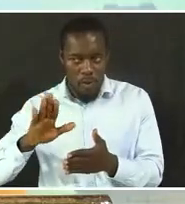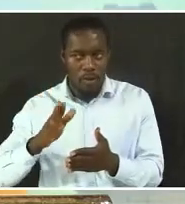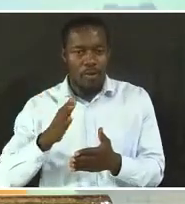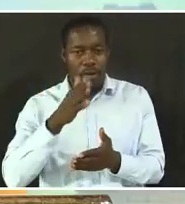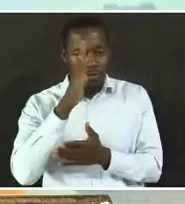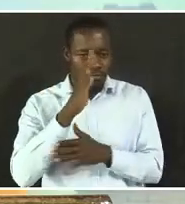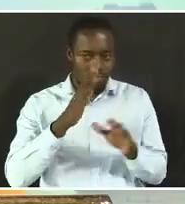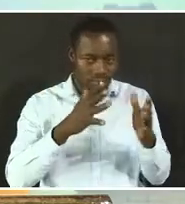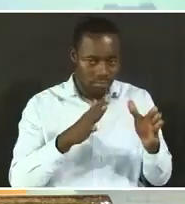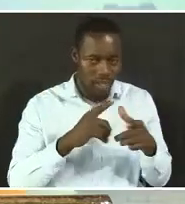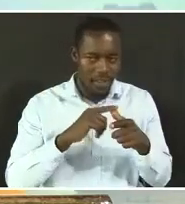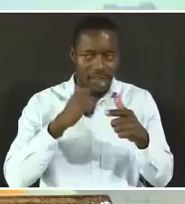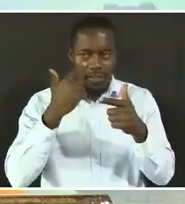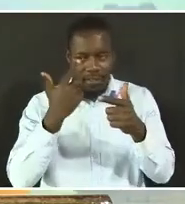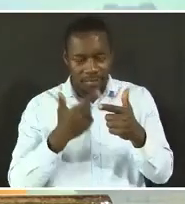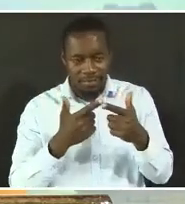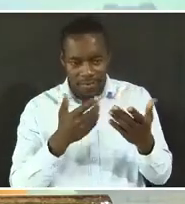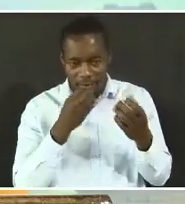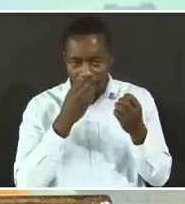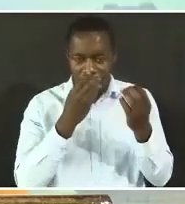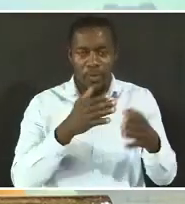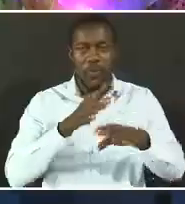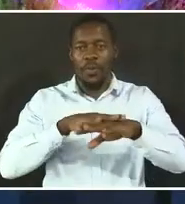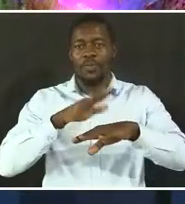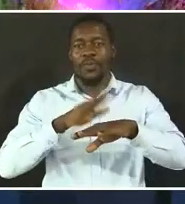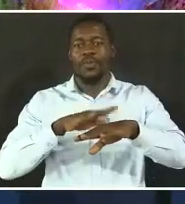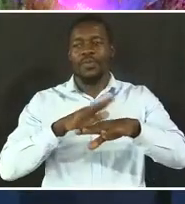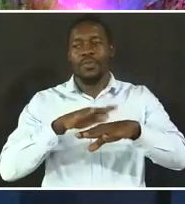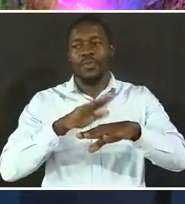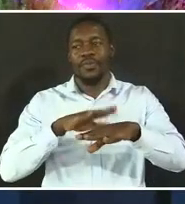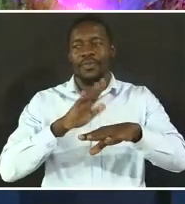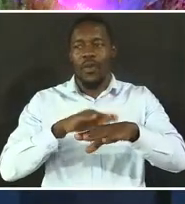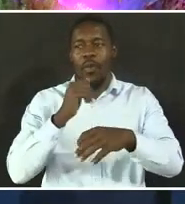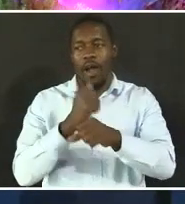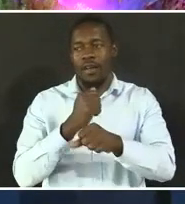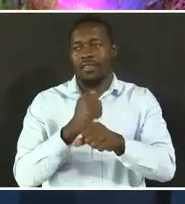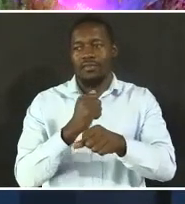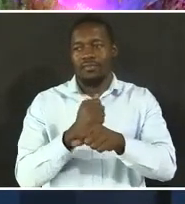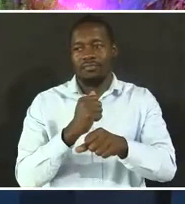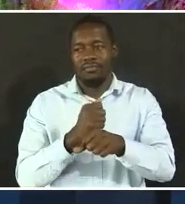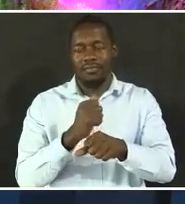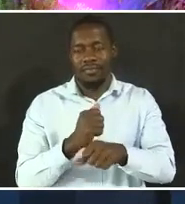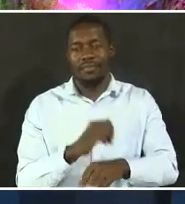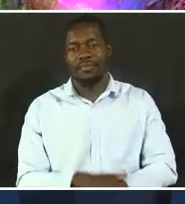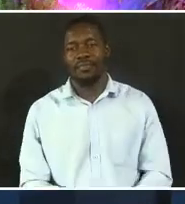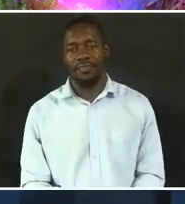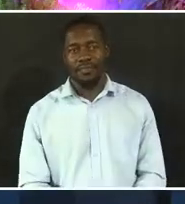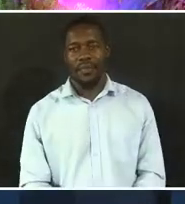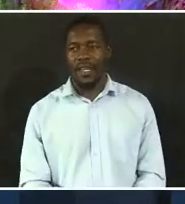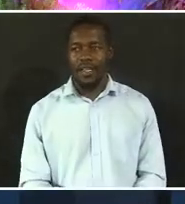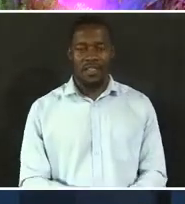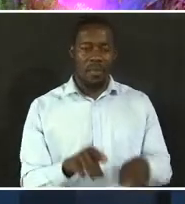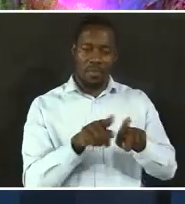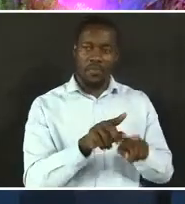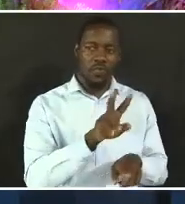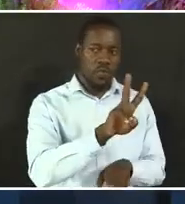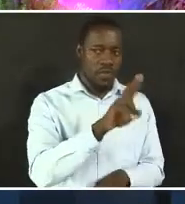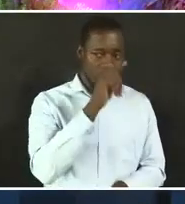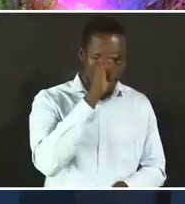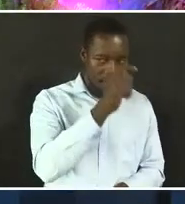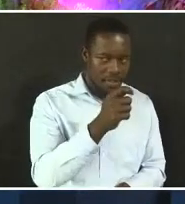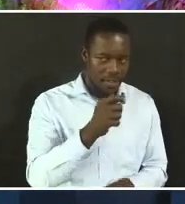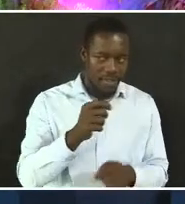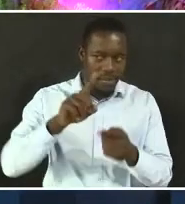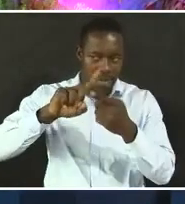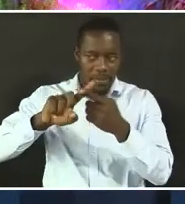He that received 2 talents went and said, you delivered to me 2. I have gained 2 others beside them. In other words, apart from what you